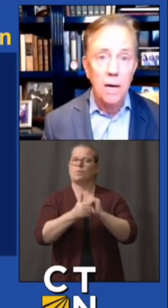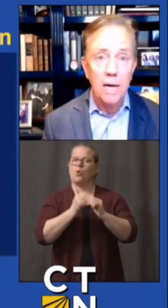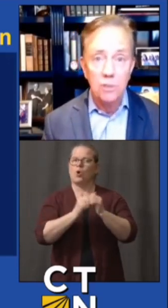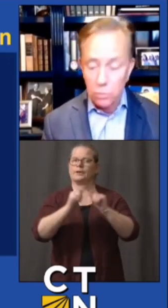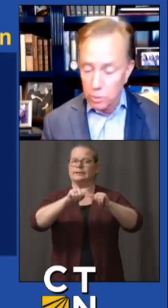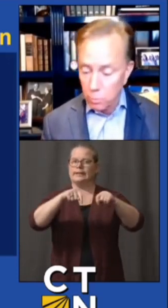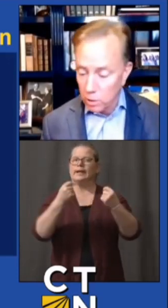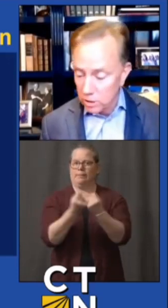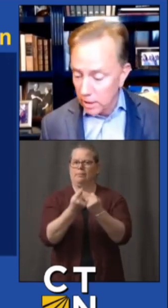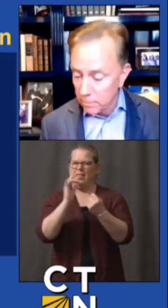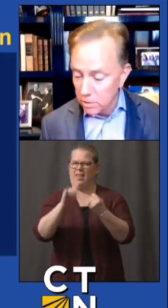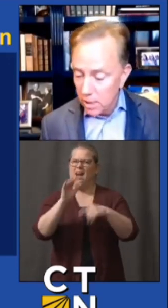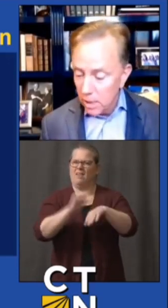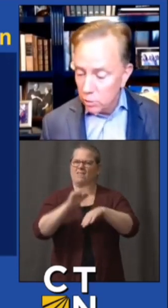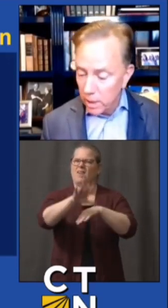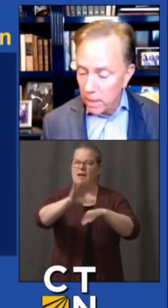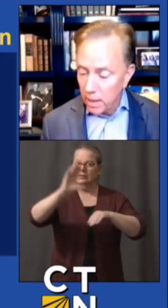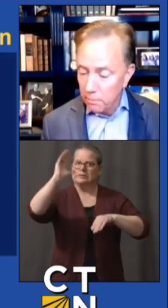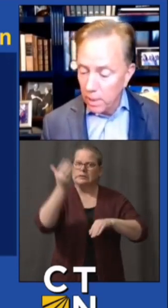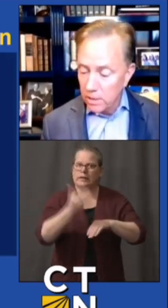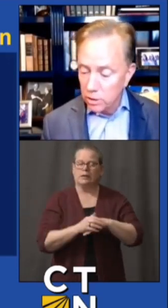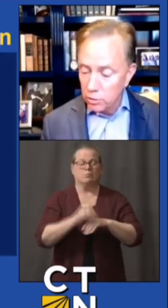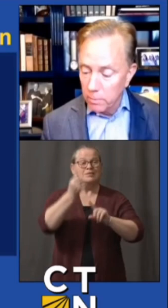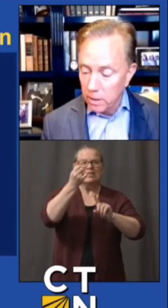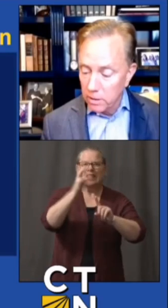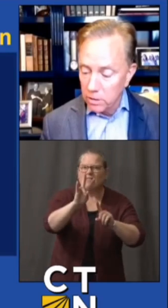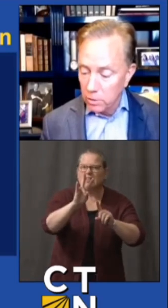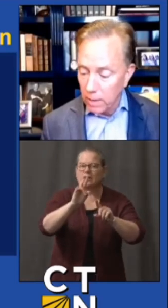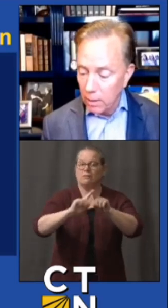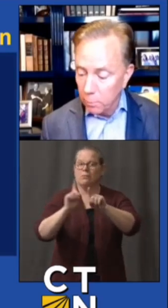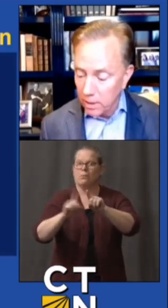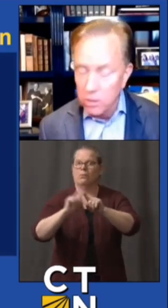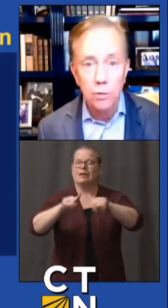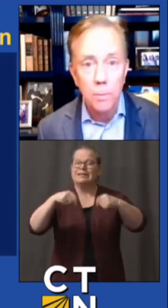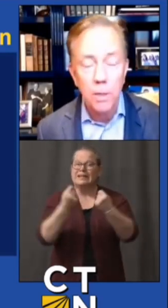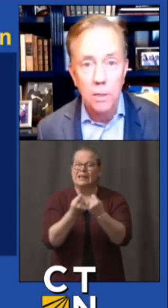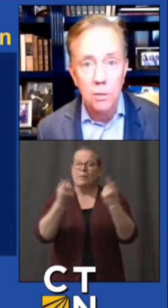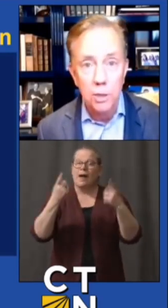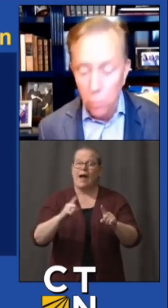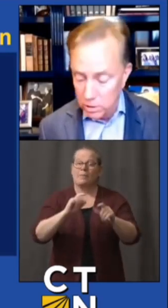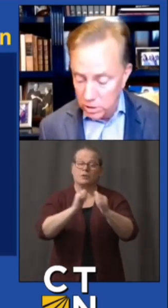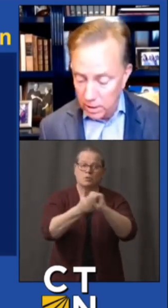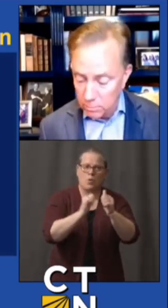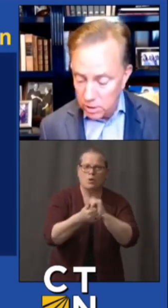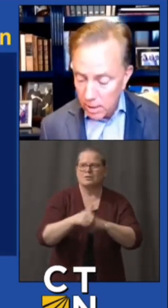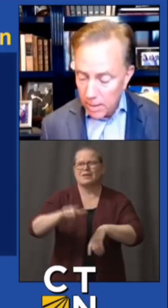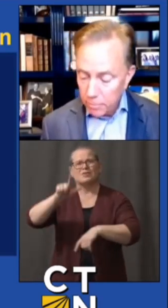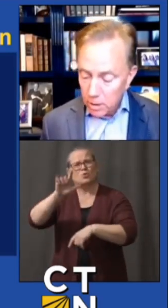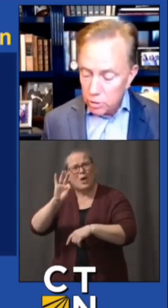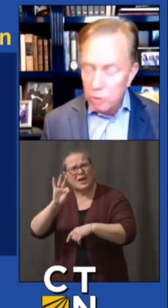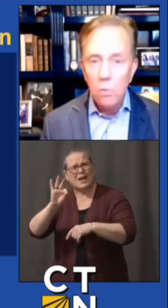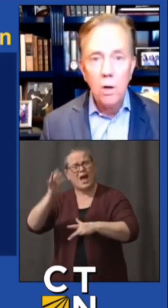teams, high school sports teams, 29 outbreaks attributed to sports teams.